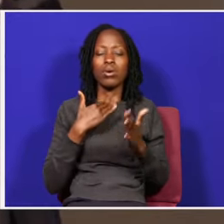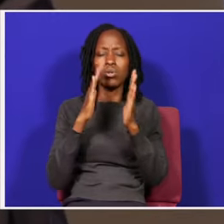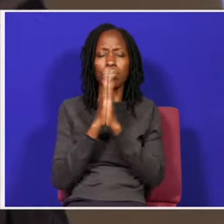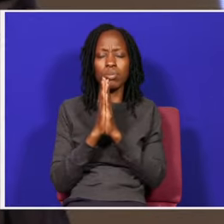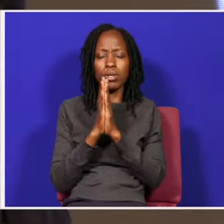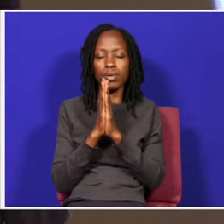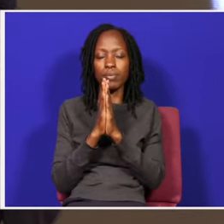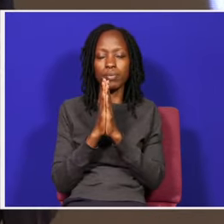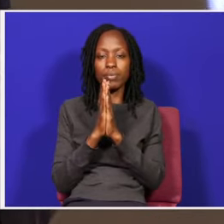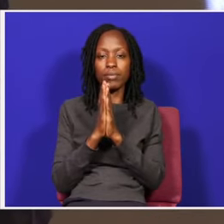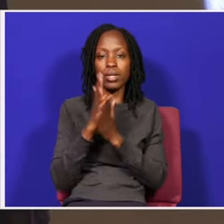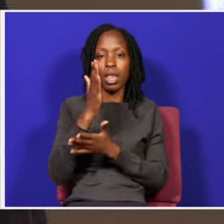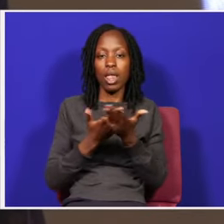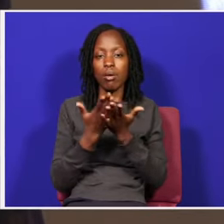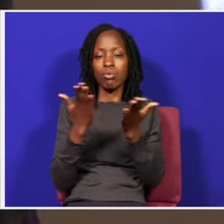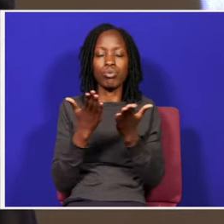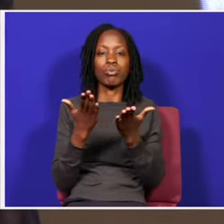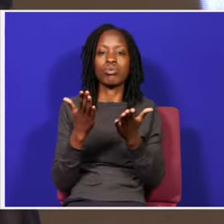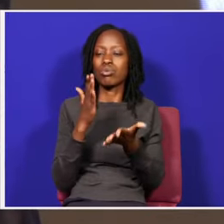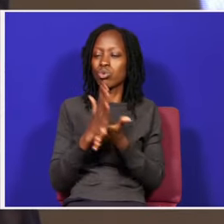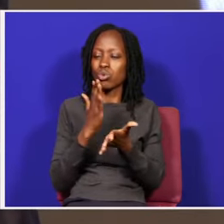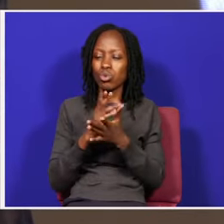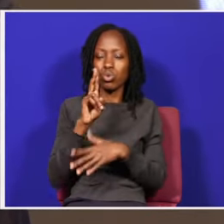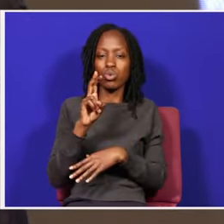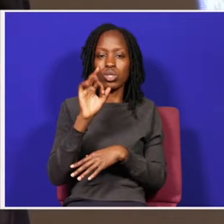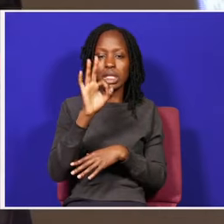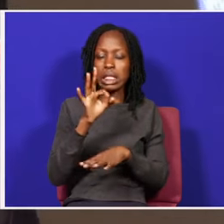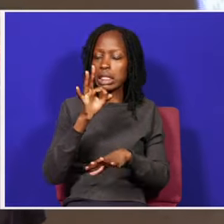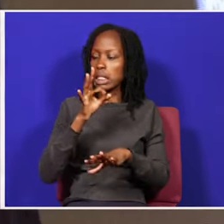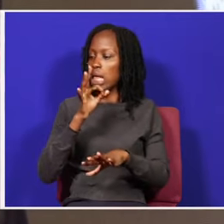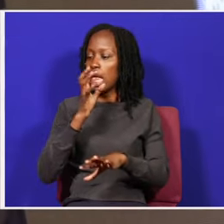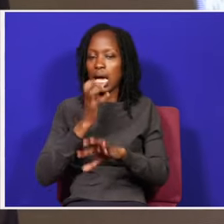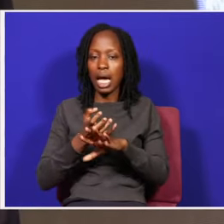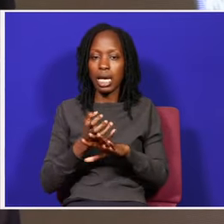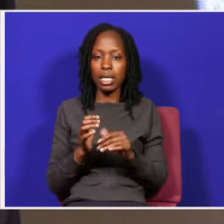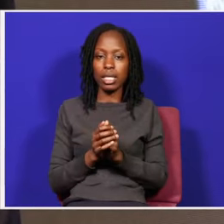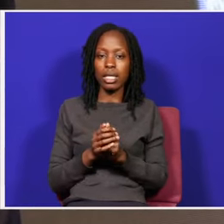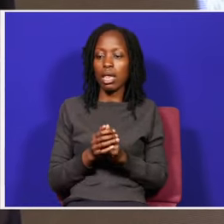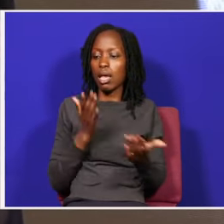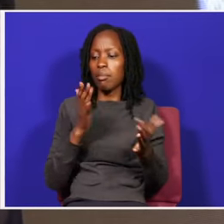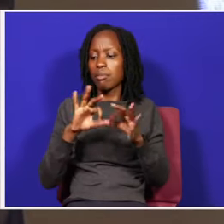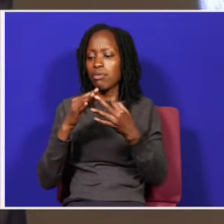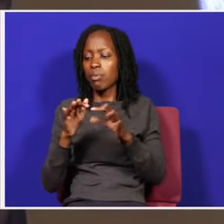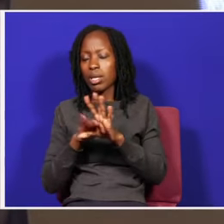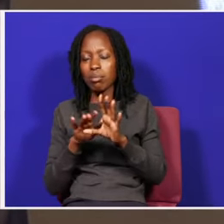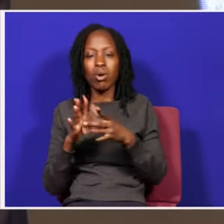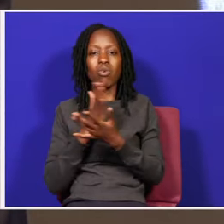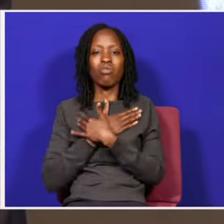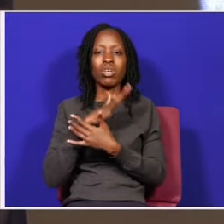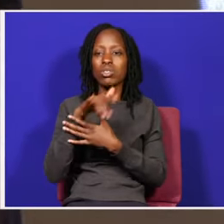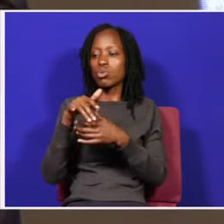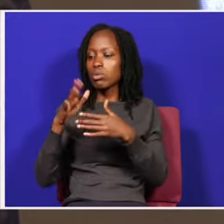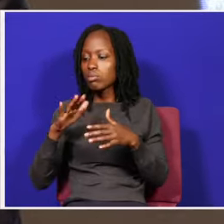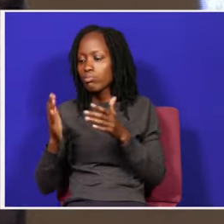who have really struggled. It's been a tough year. You've had to lay loved ones to rest.